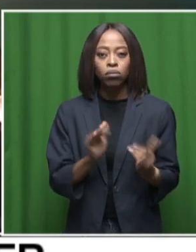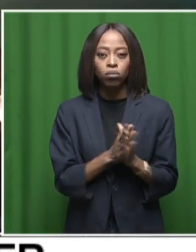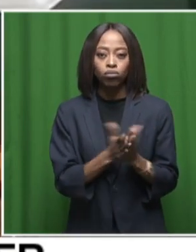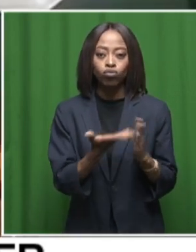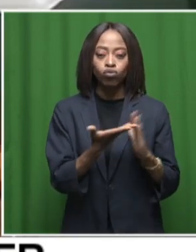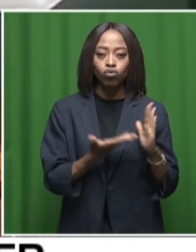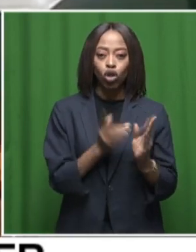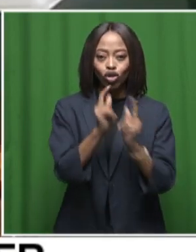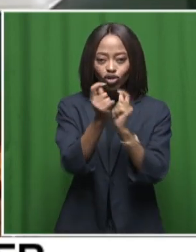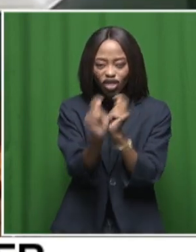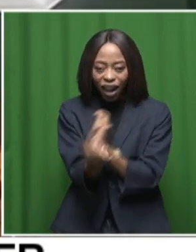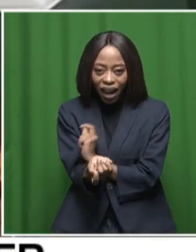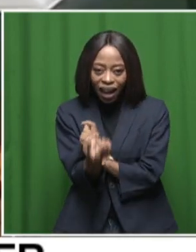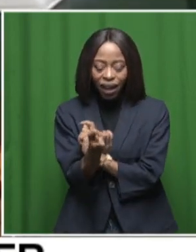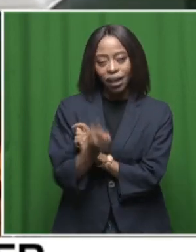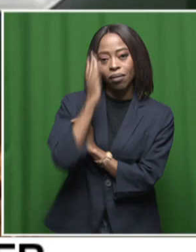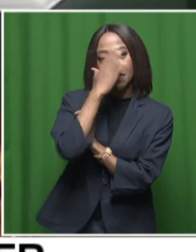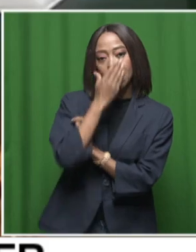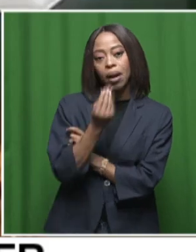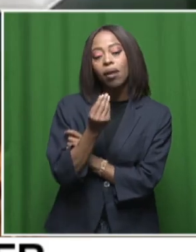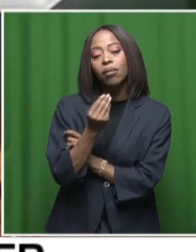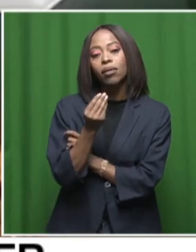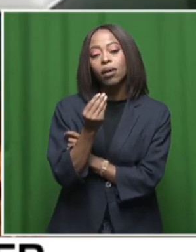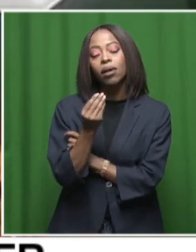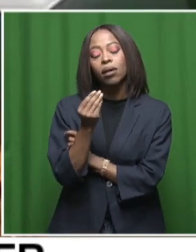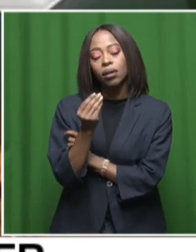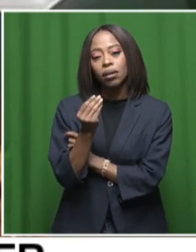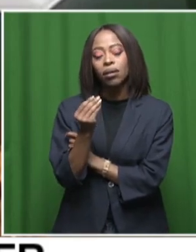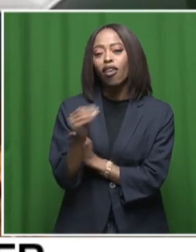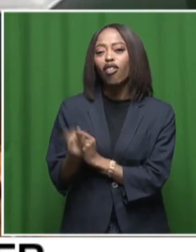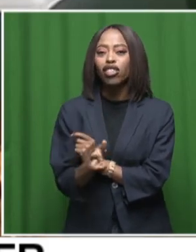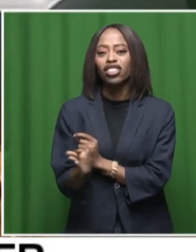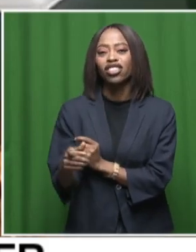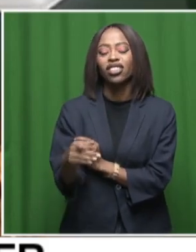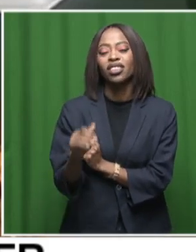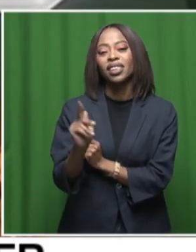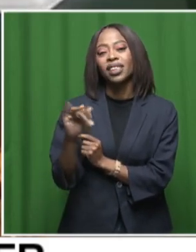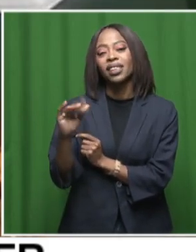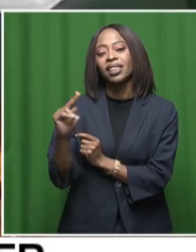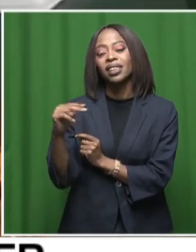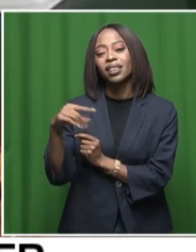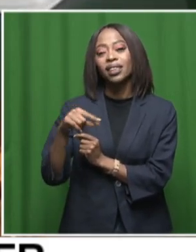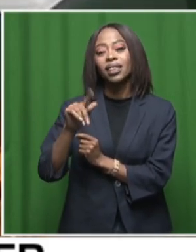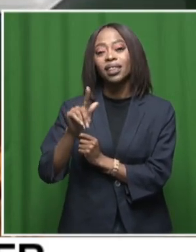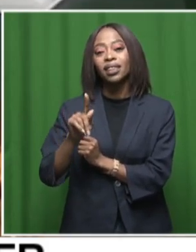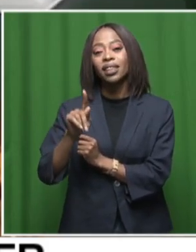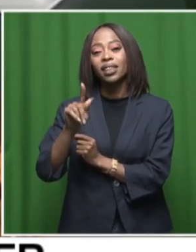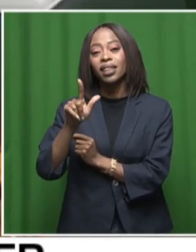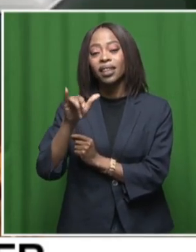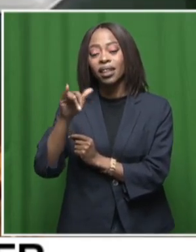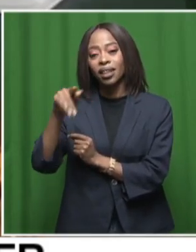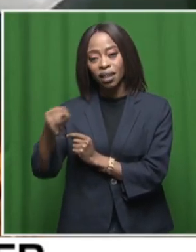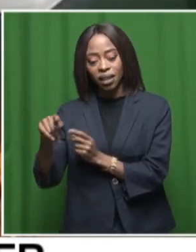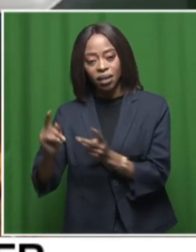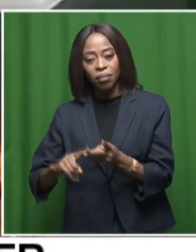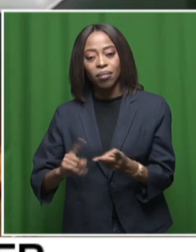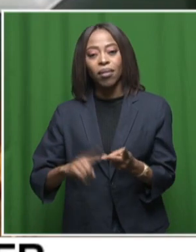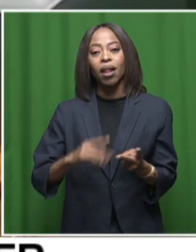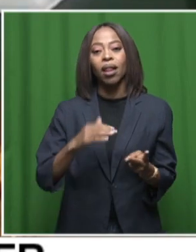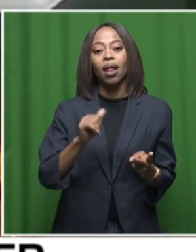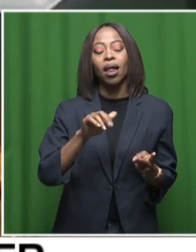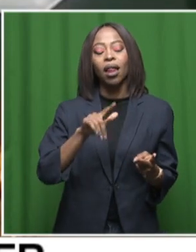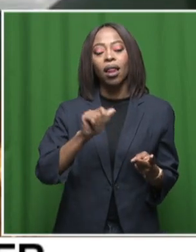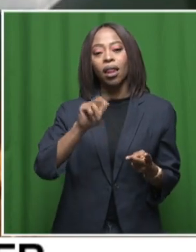changed it up a little bit. We got the most beautiful king clip in this morning at 7 o'clock. So we're doing king clip with the caramel harissa.